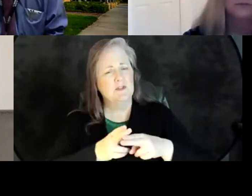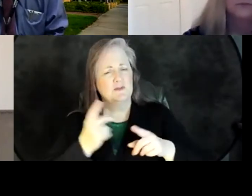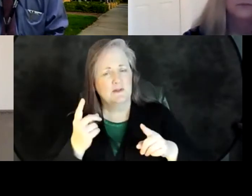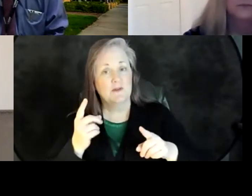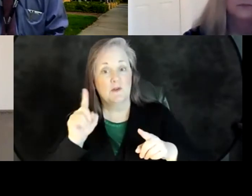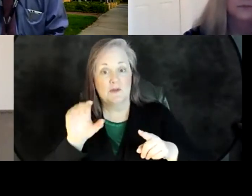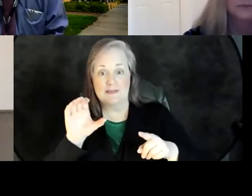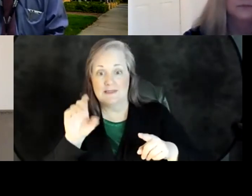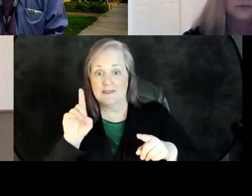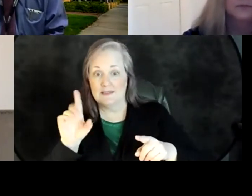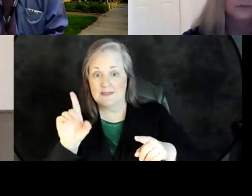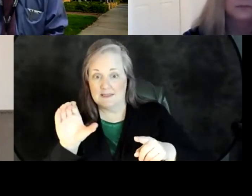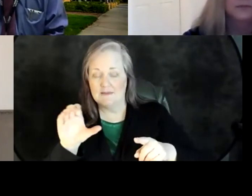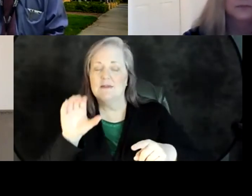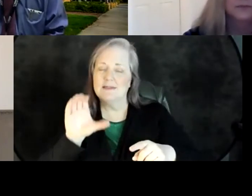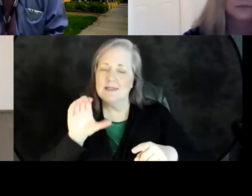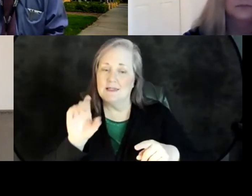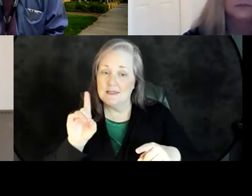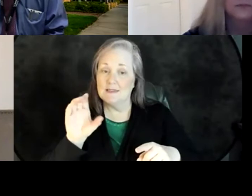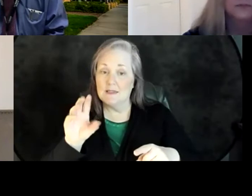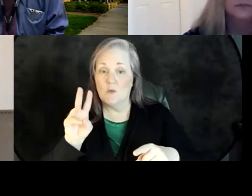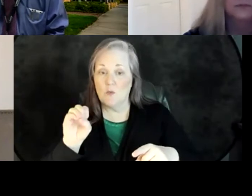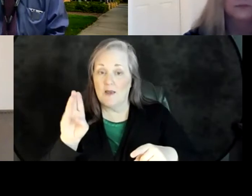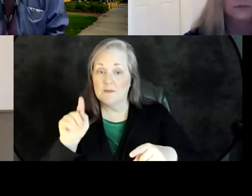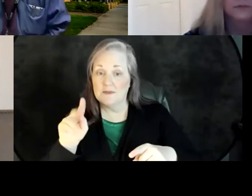CDC website to actually look at those guidances,